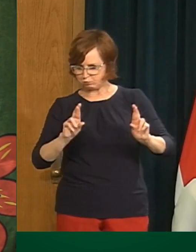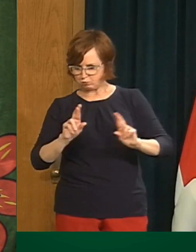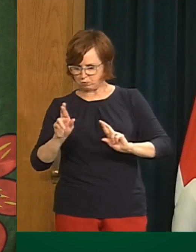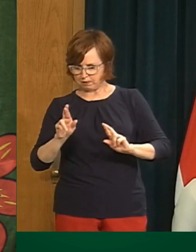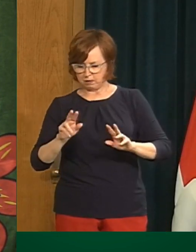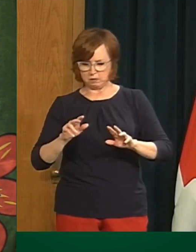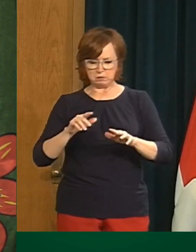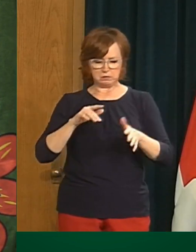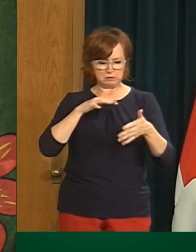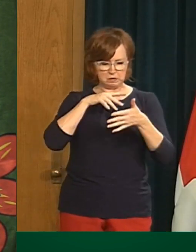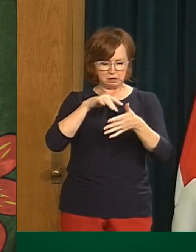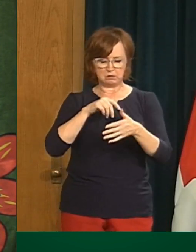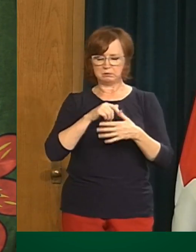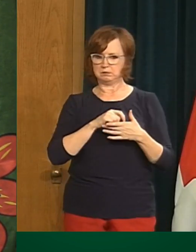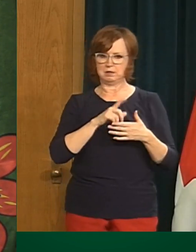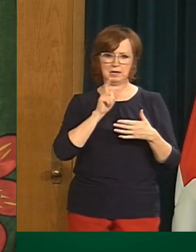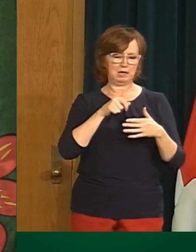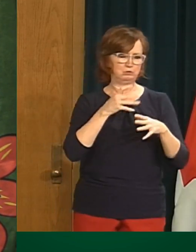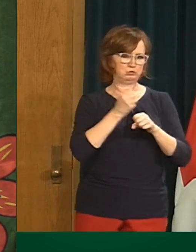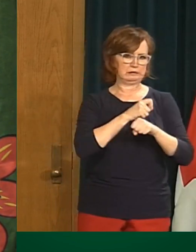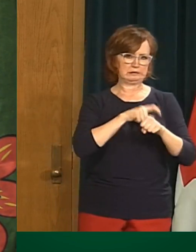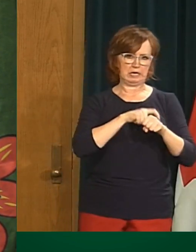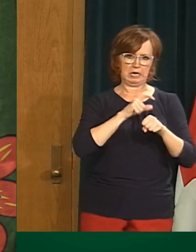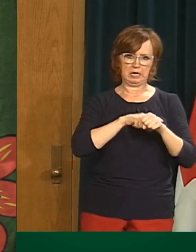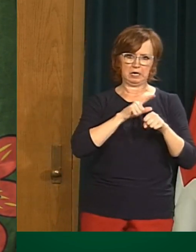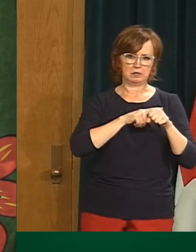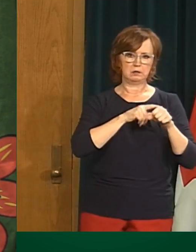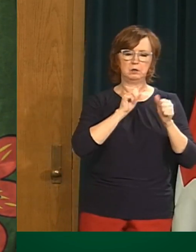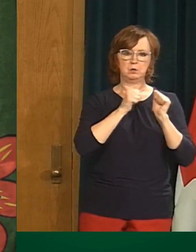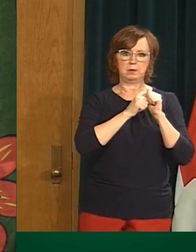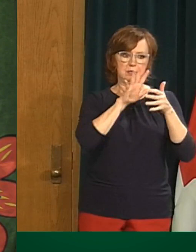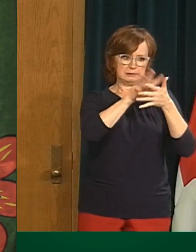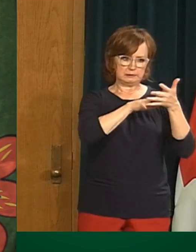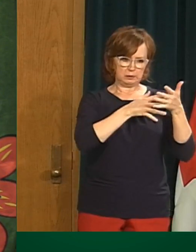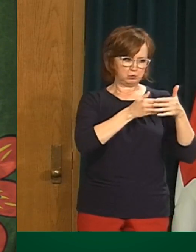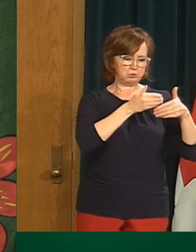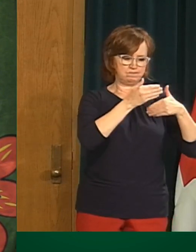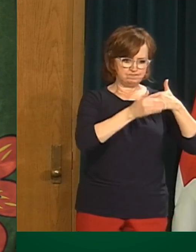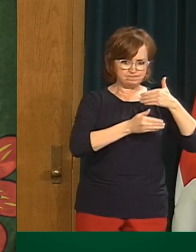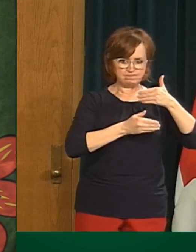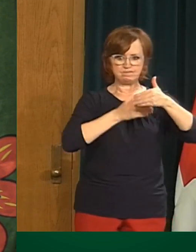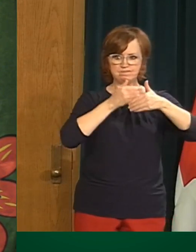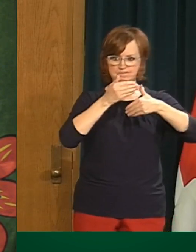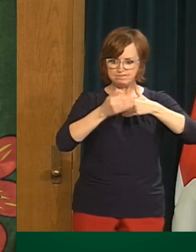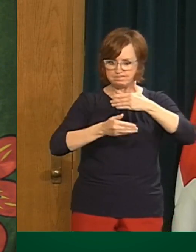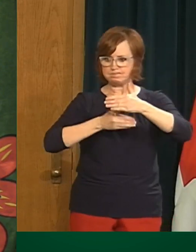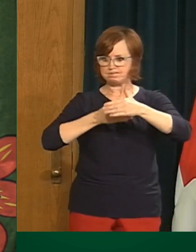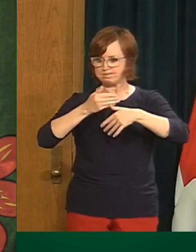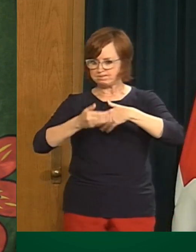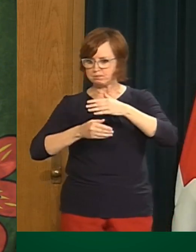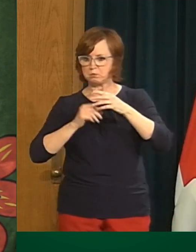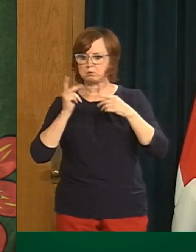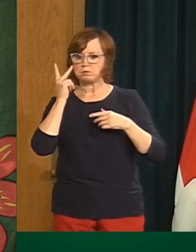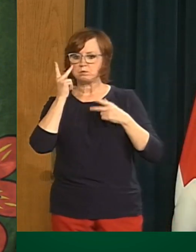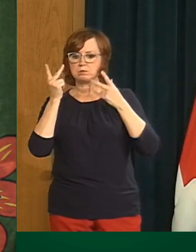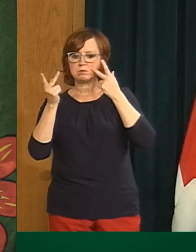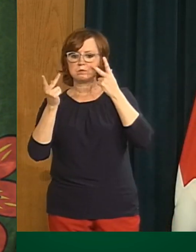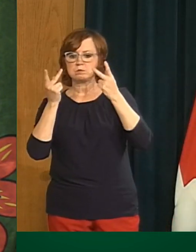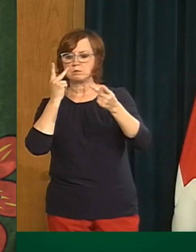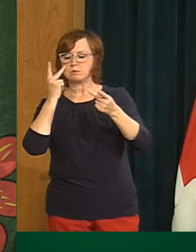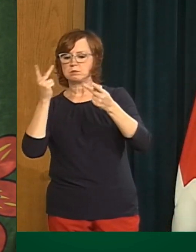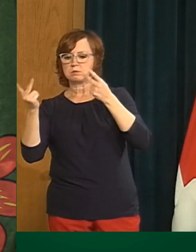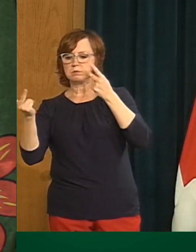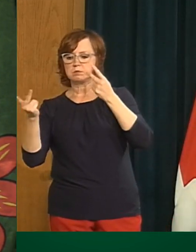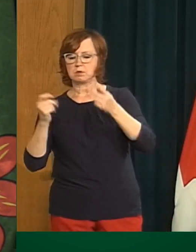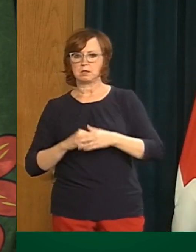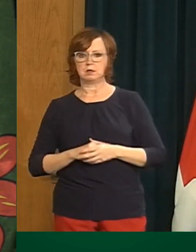why this is a slow, methodical, phased-in plan, is so that and a framework, quite frankly, a roadmap, so that we can address some of the